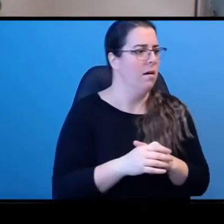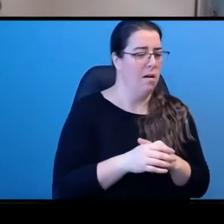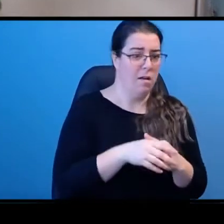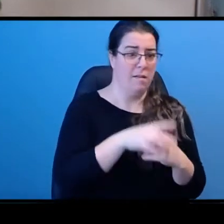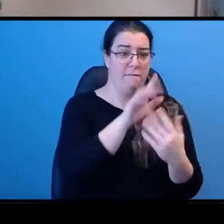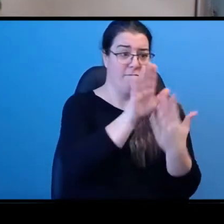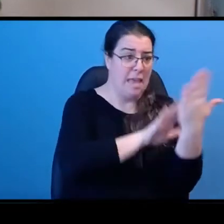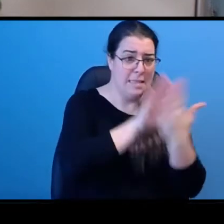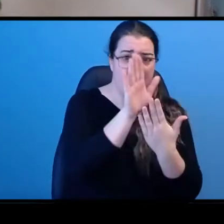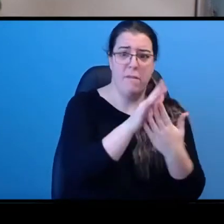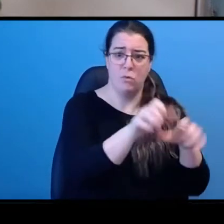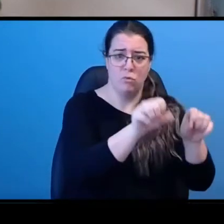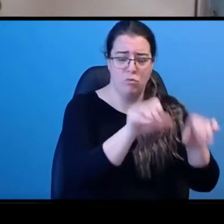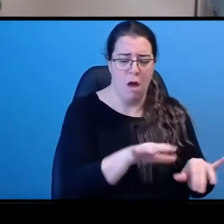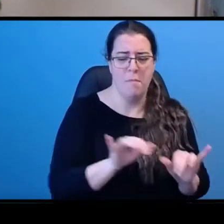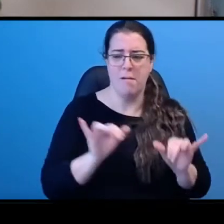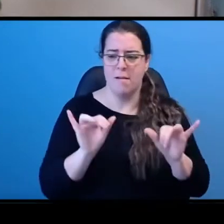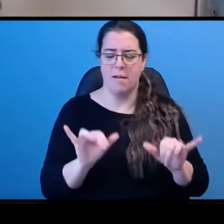of things that can change, but